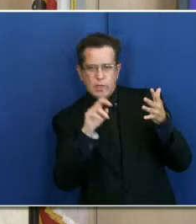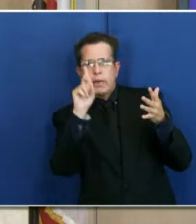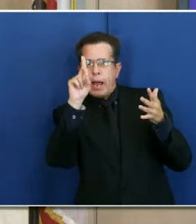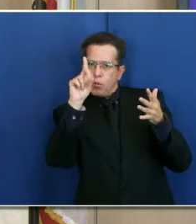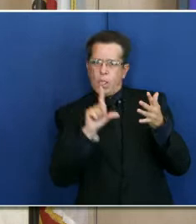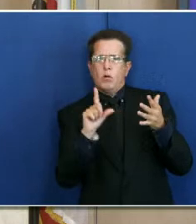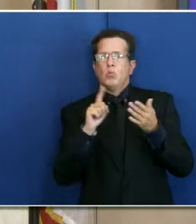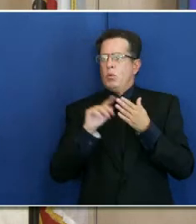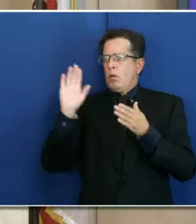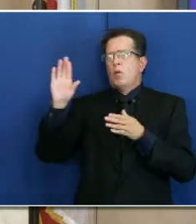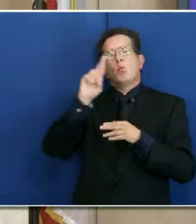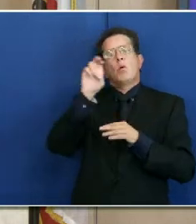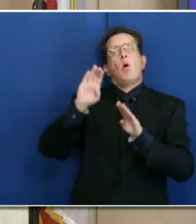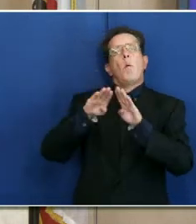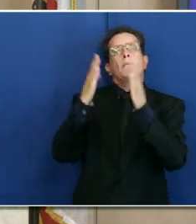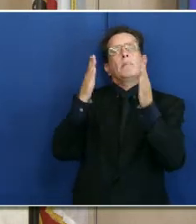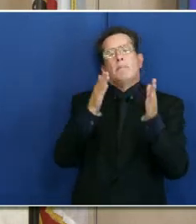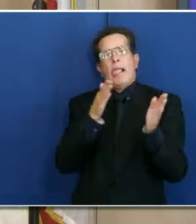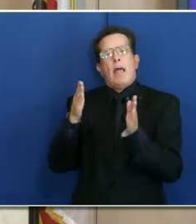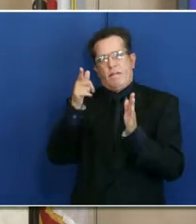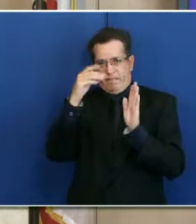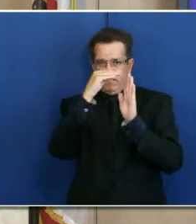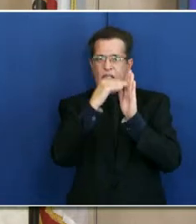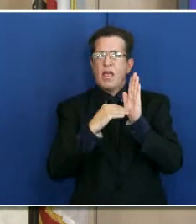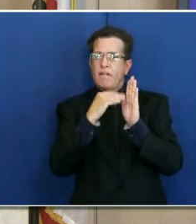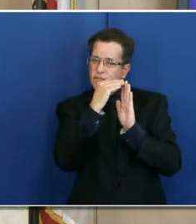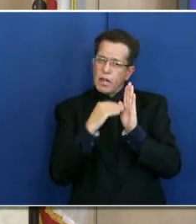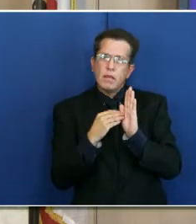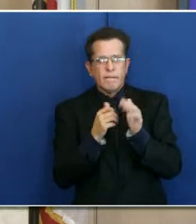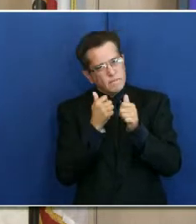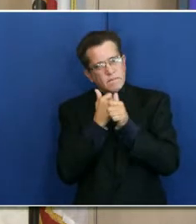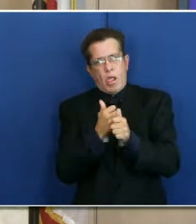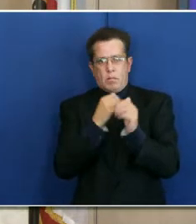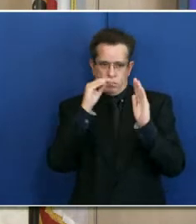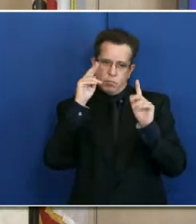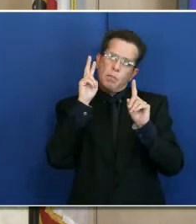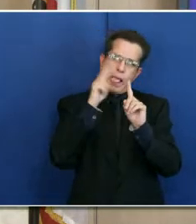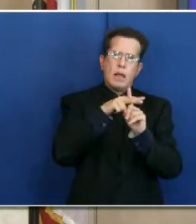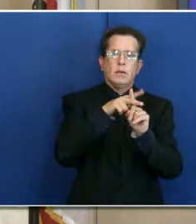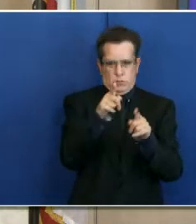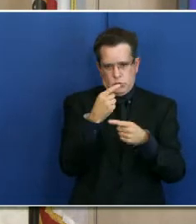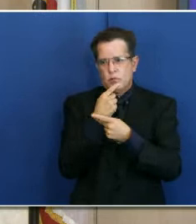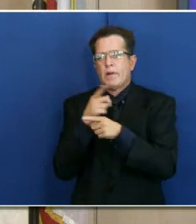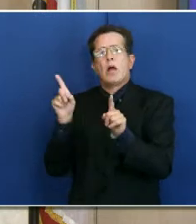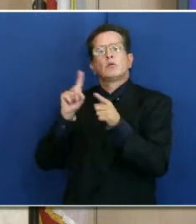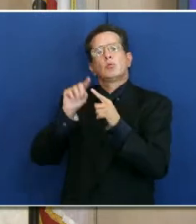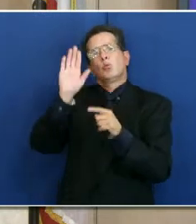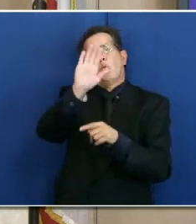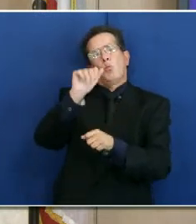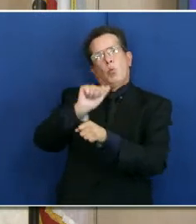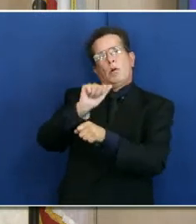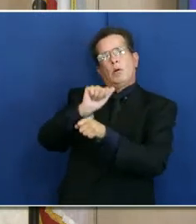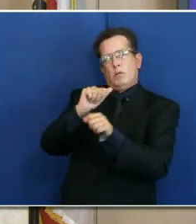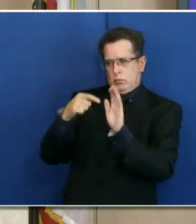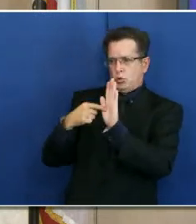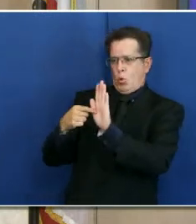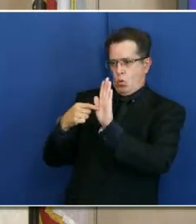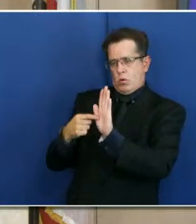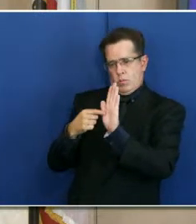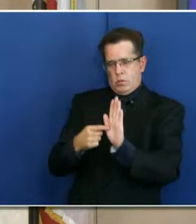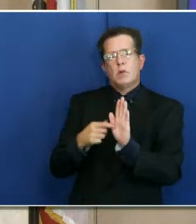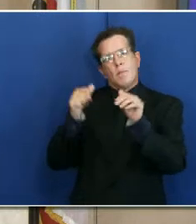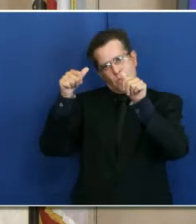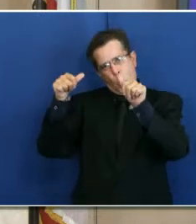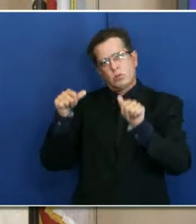county safe reopening plan, fill it out consistent with your operations now, share that with your employees, talk to your employees about what's happening, and then post